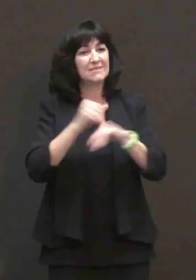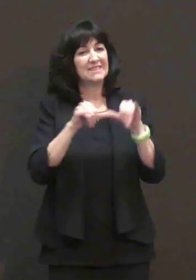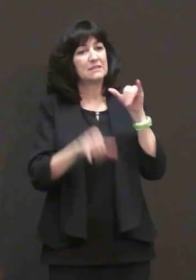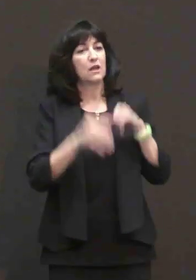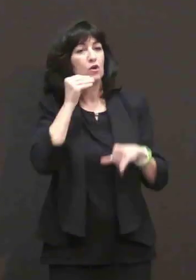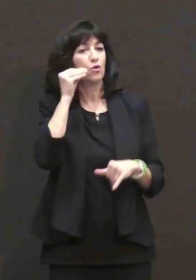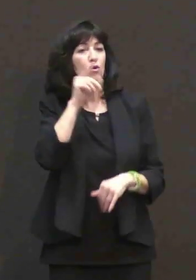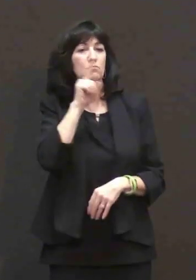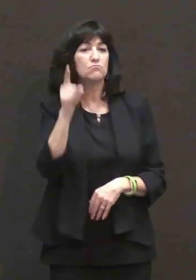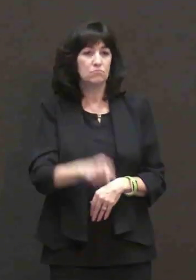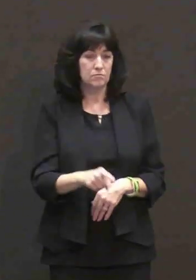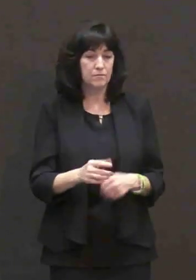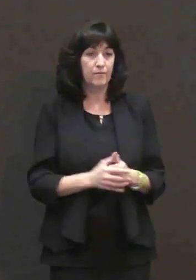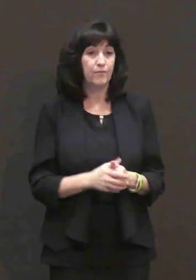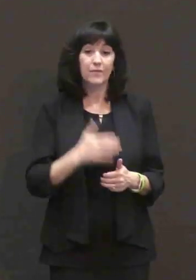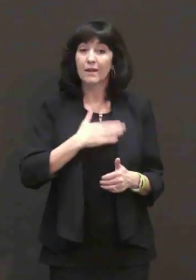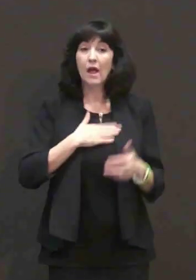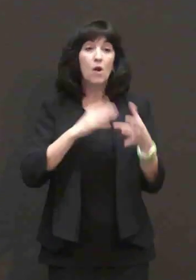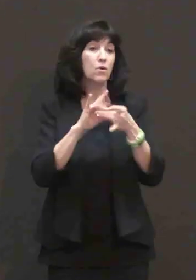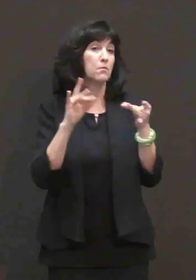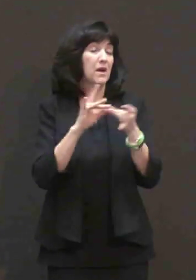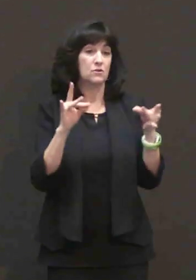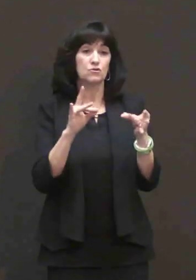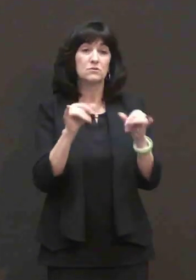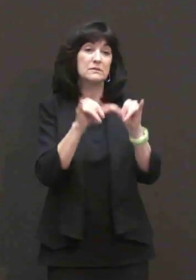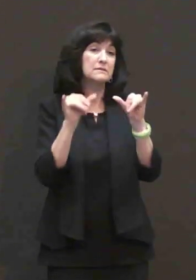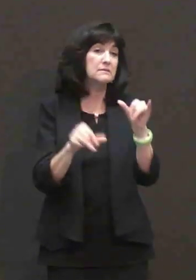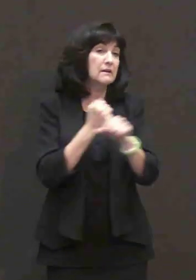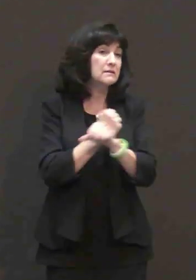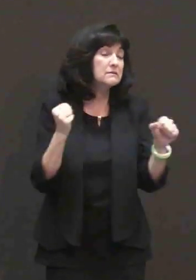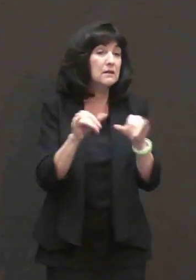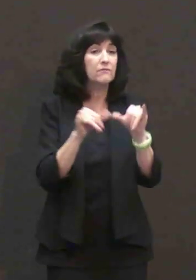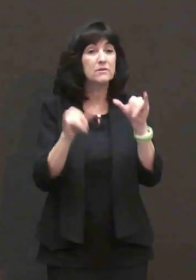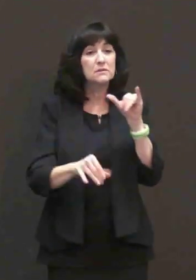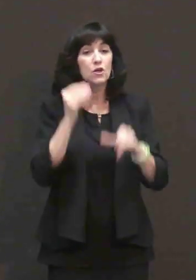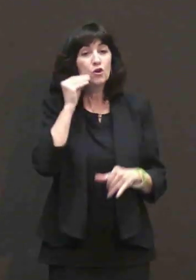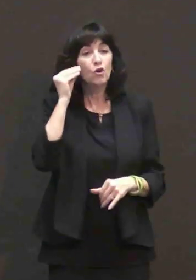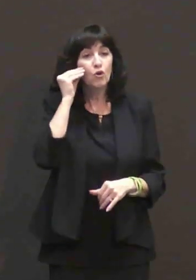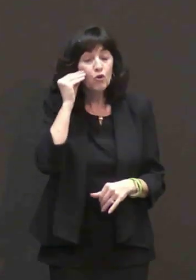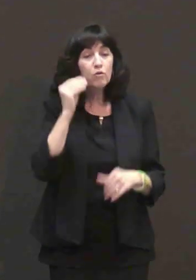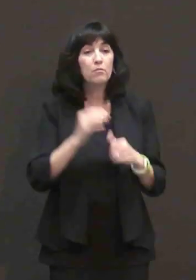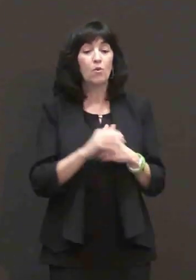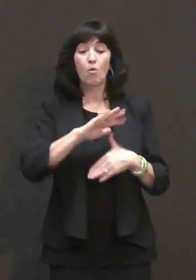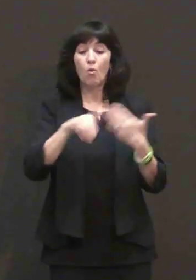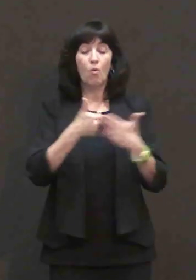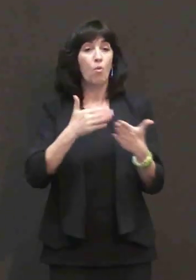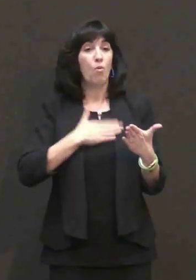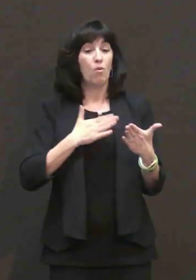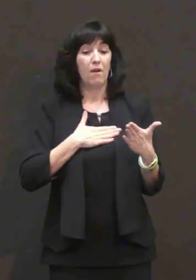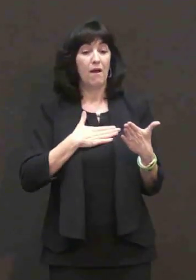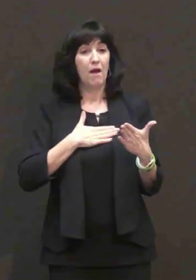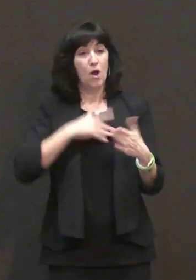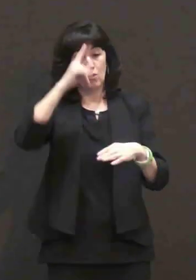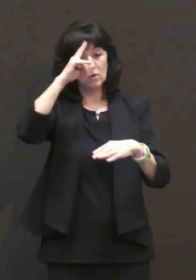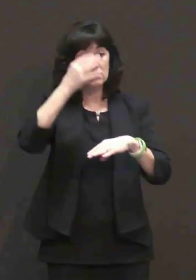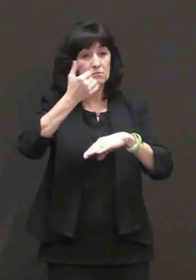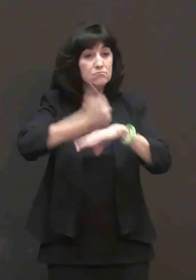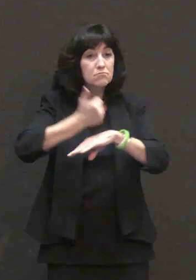So the message is stay safe, stay home. All restrictions are intended to flatten the curve, to protect our